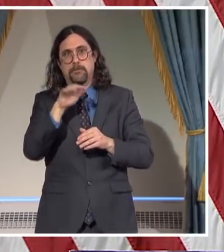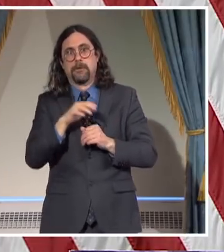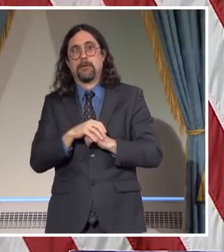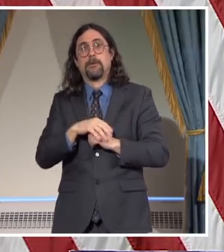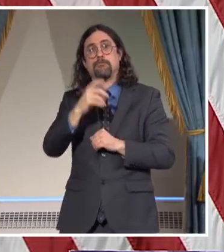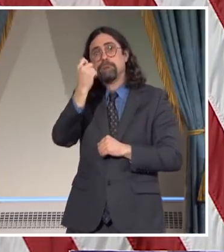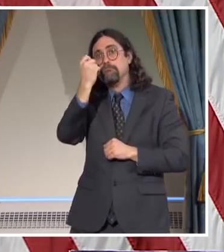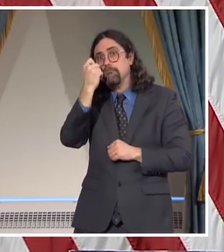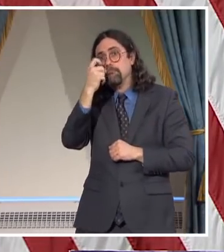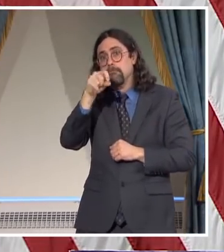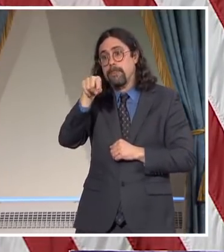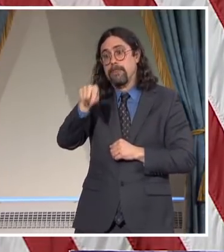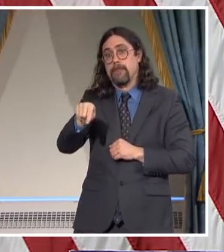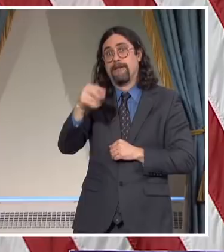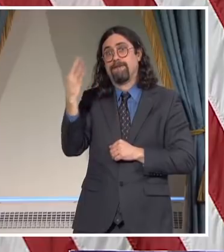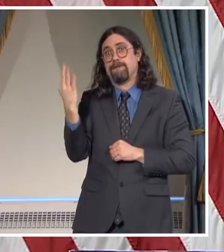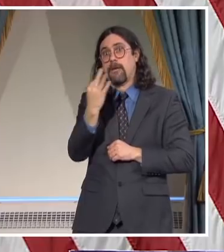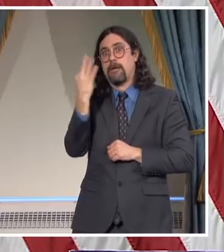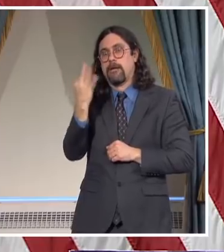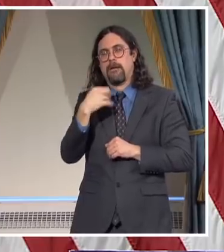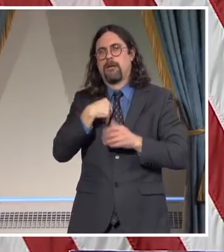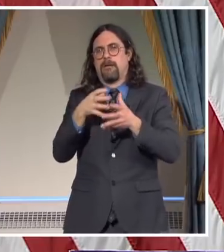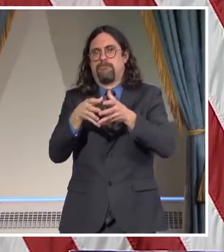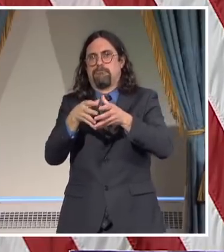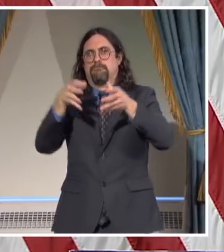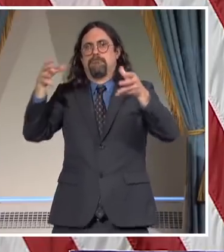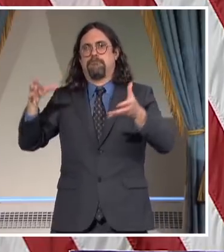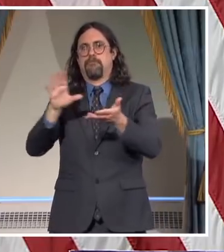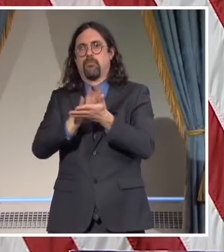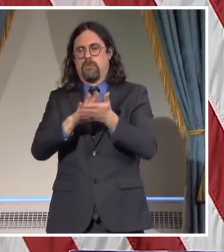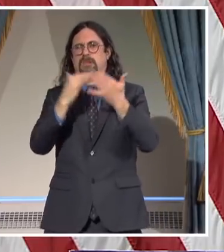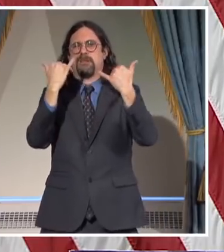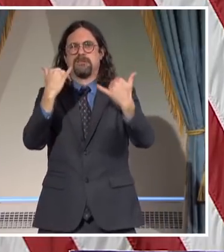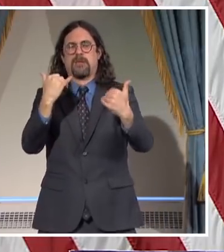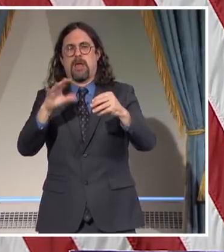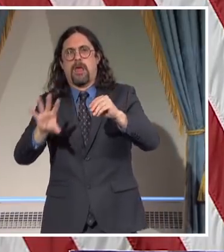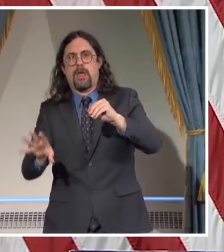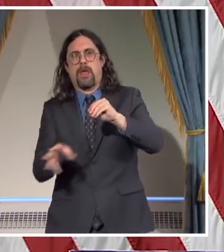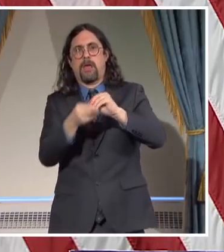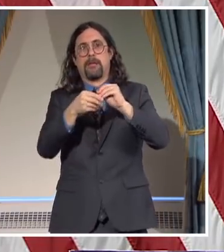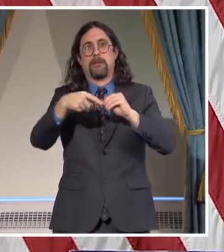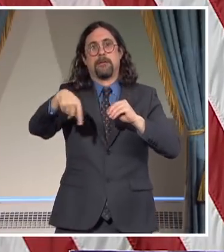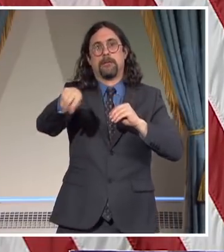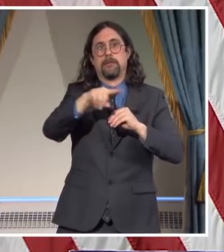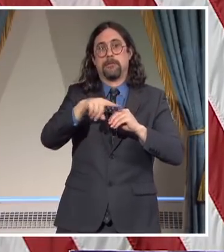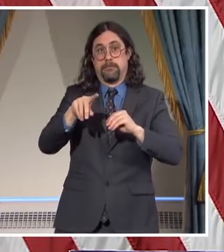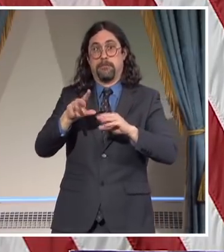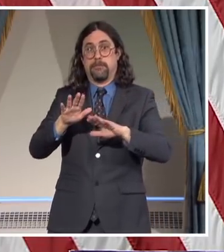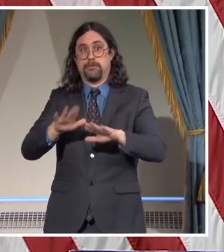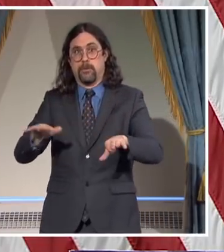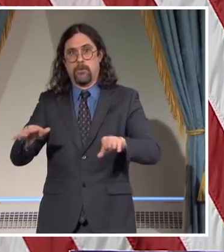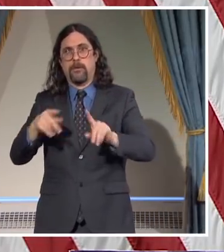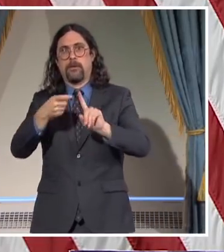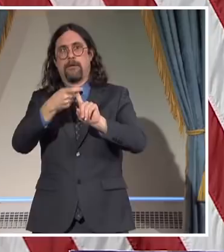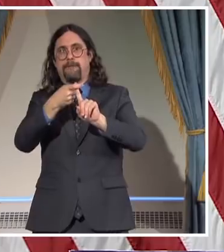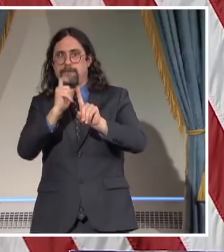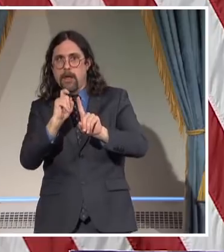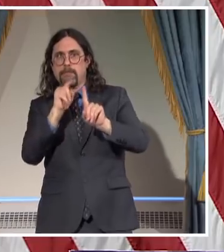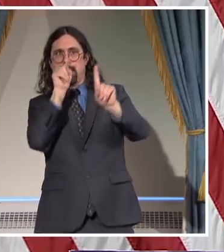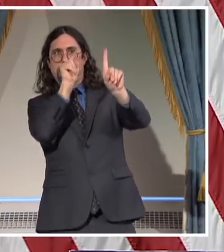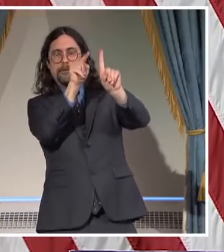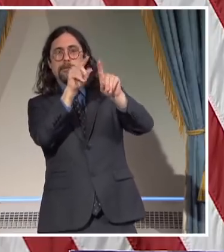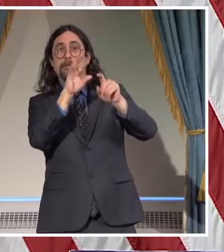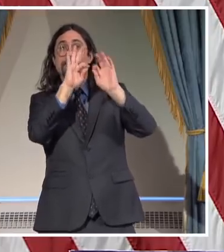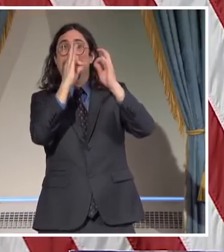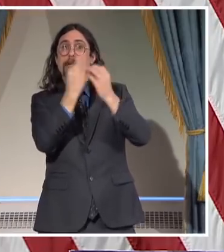list workers in a number of other categories. And this is something that can be added to at any point. We'll make adjustments to the regional enrichment centers on a